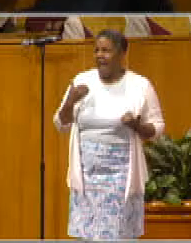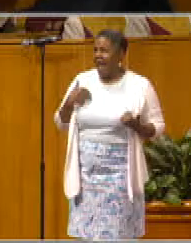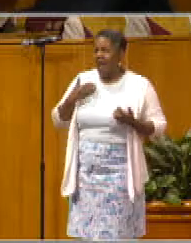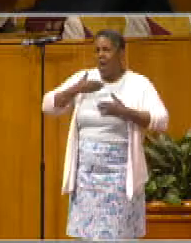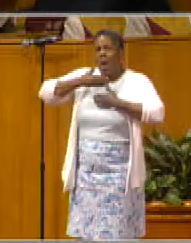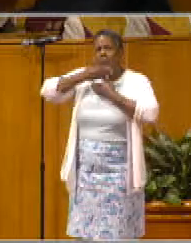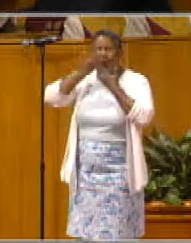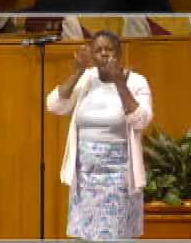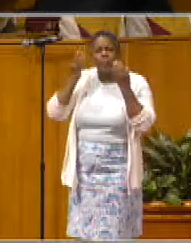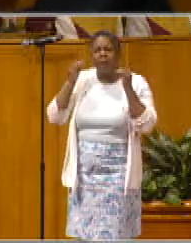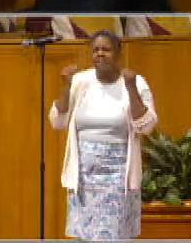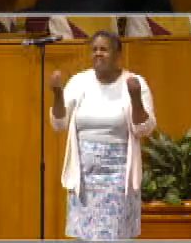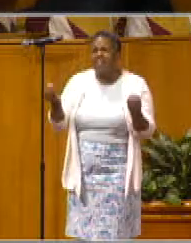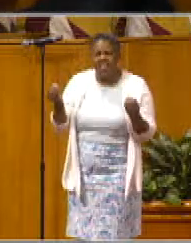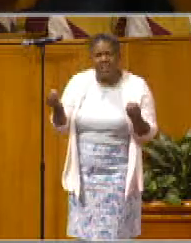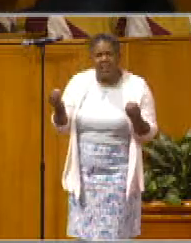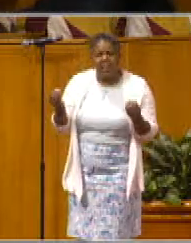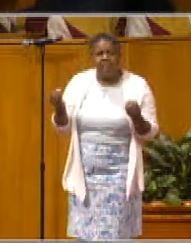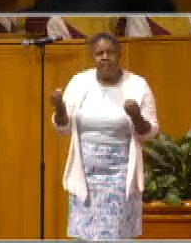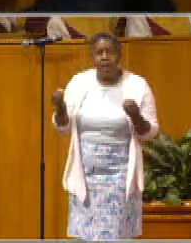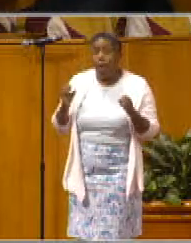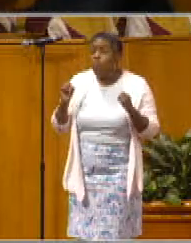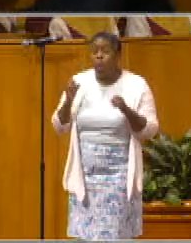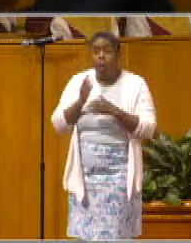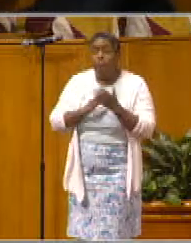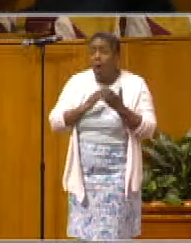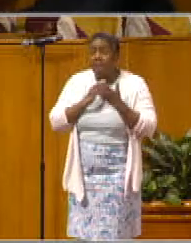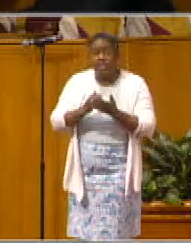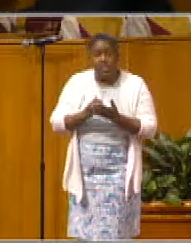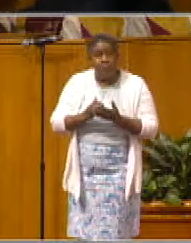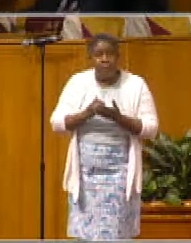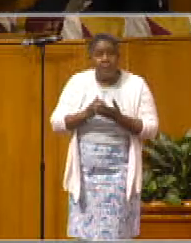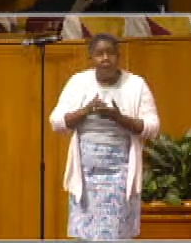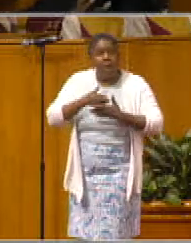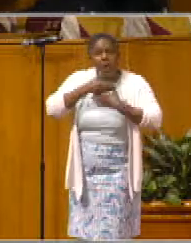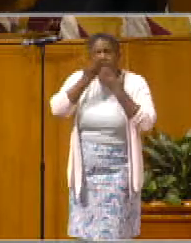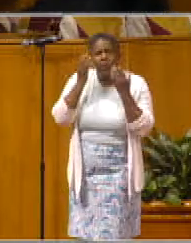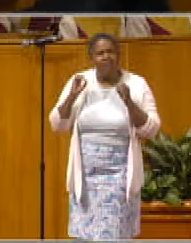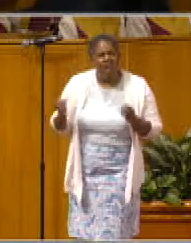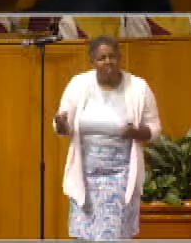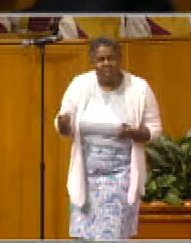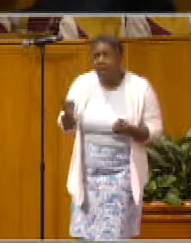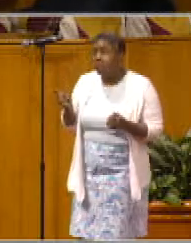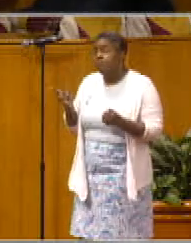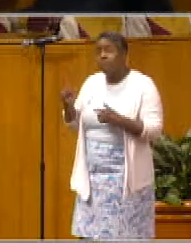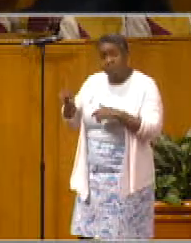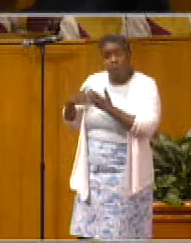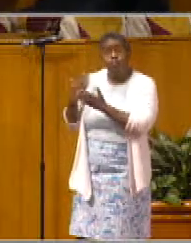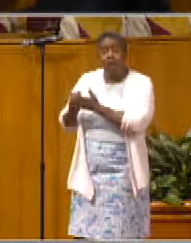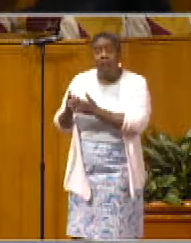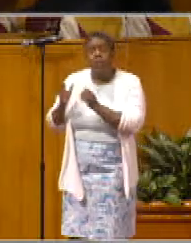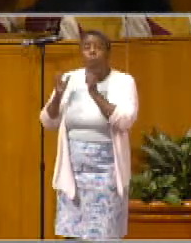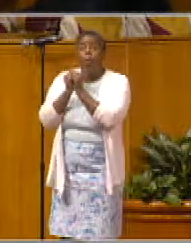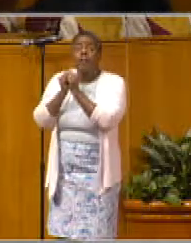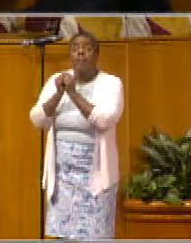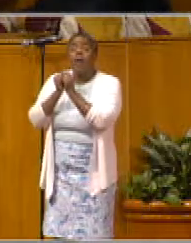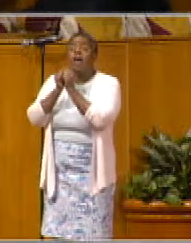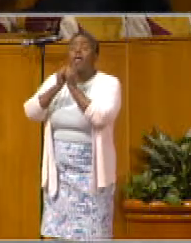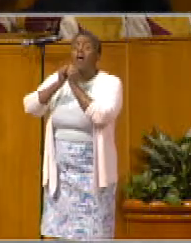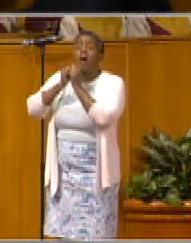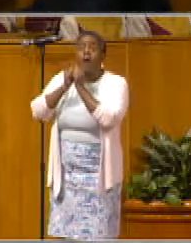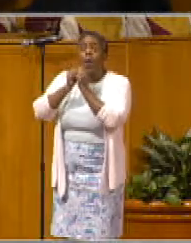nothing. No part of the ship to hold on to. They made it with nothing from the